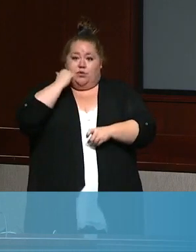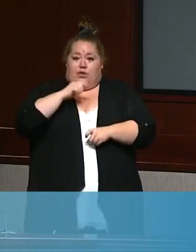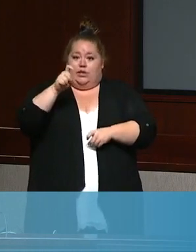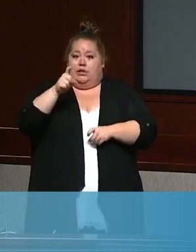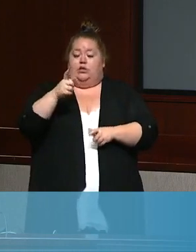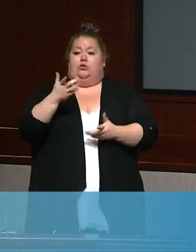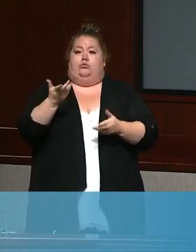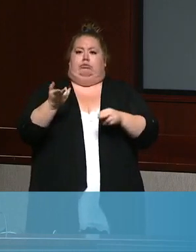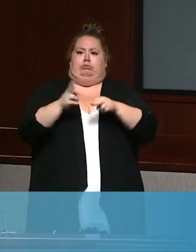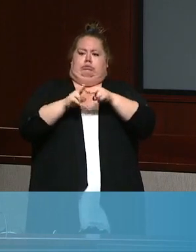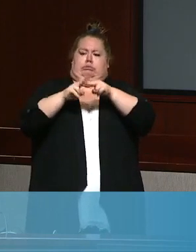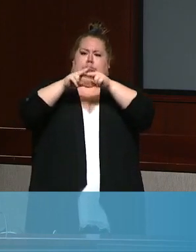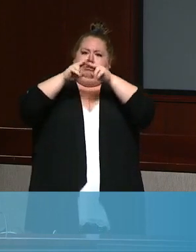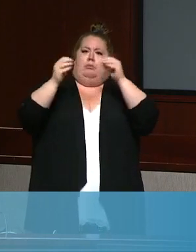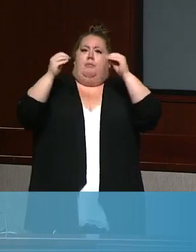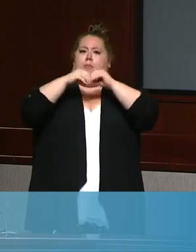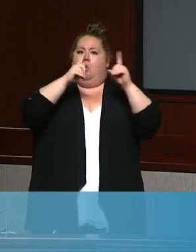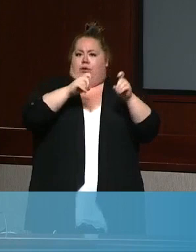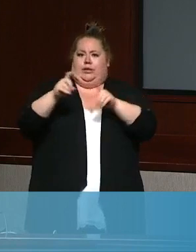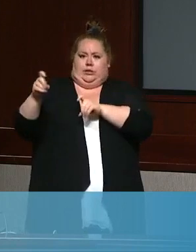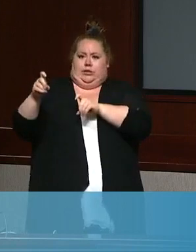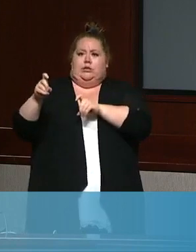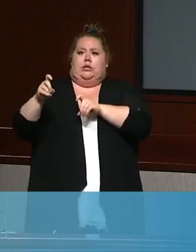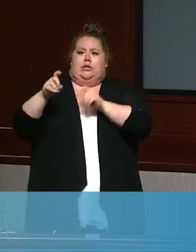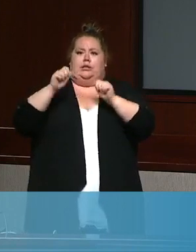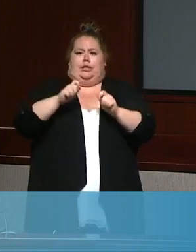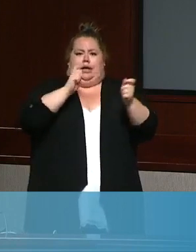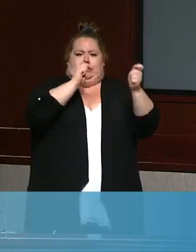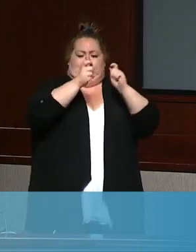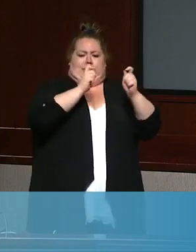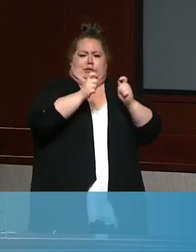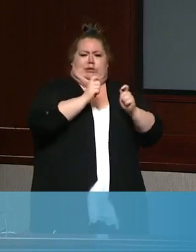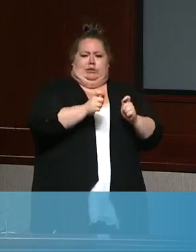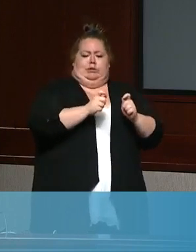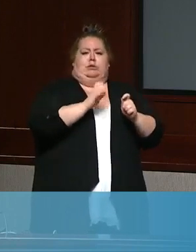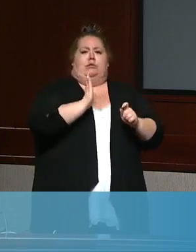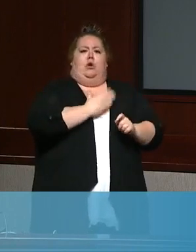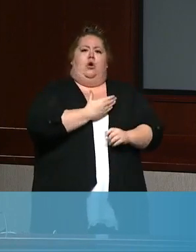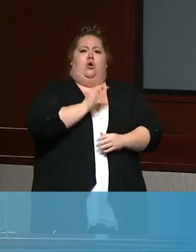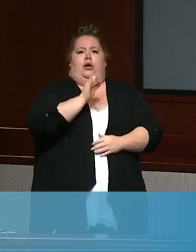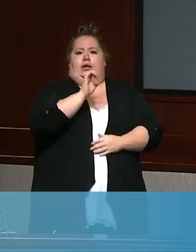ability to remove that adjusted case rate, that offset.